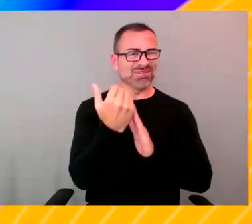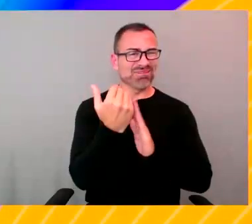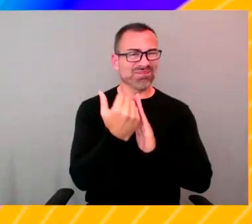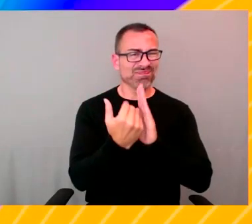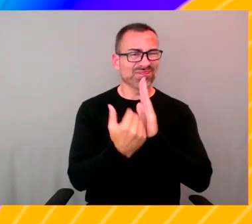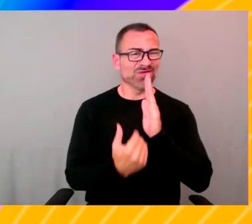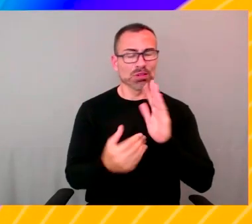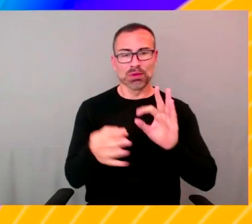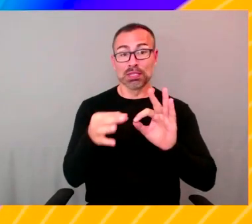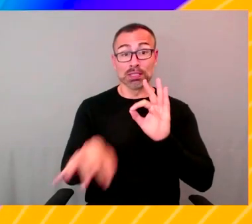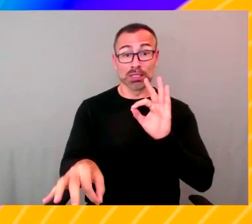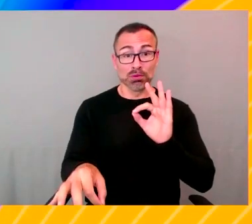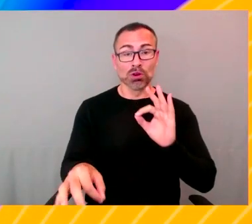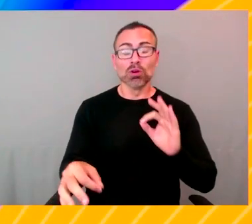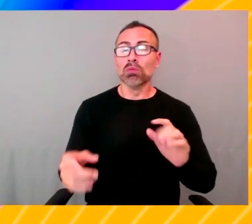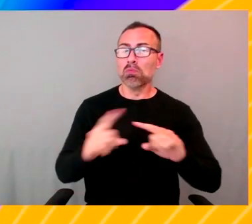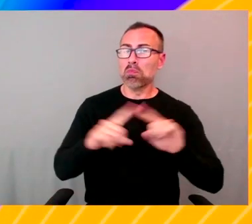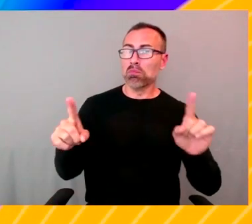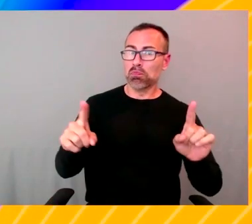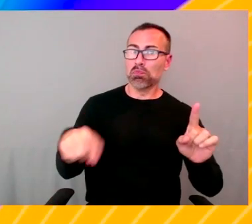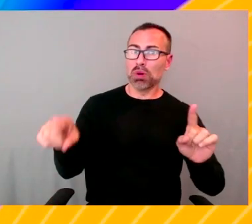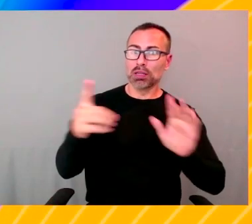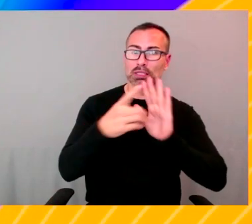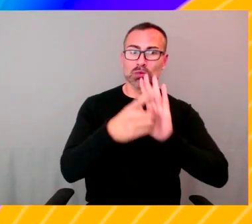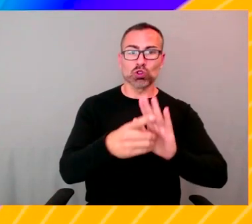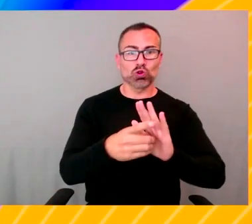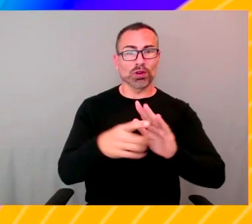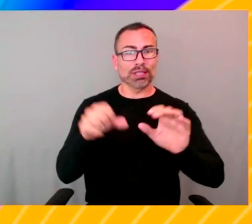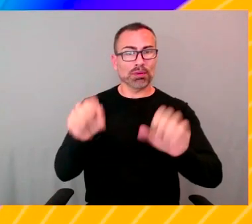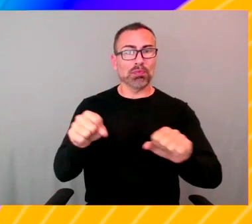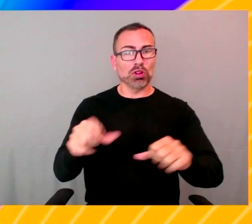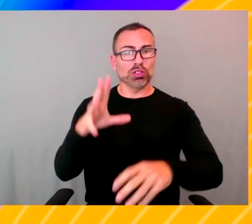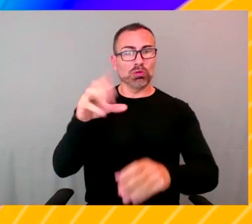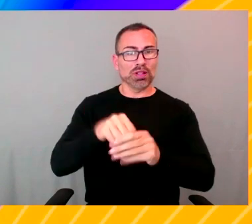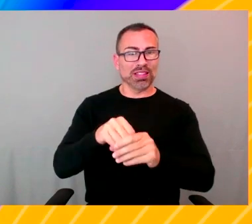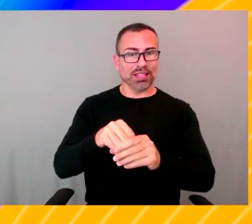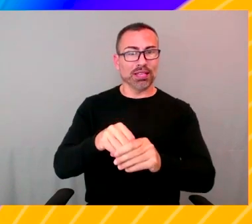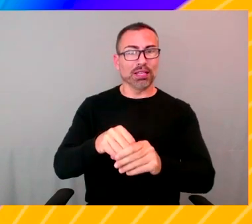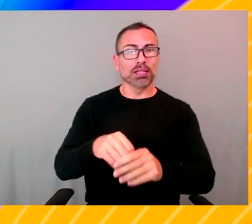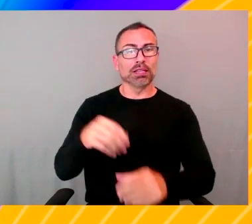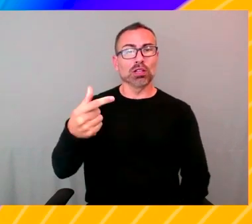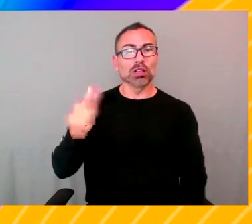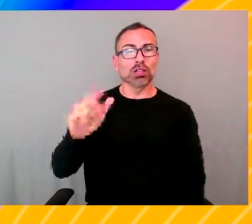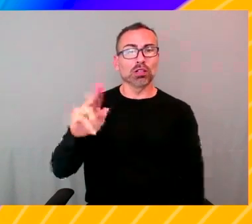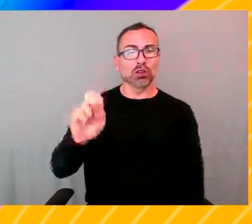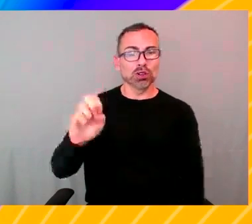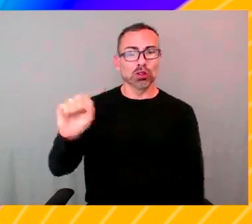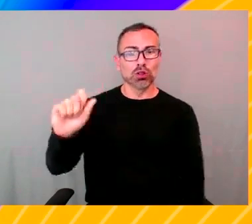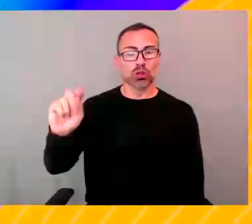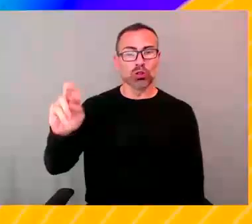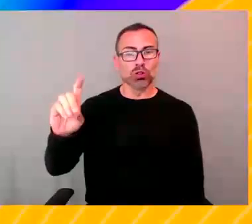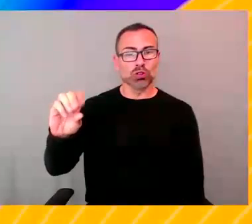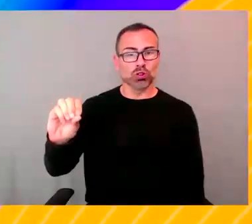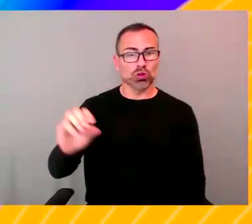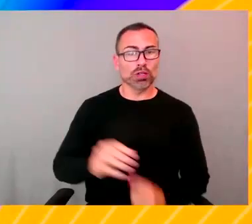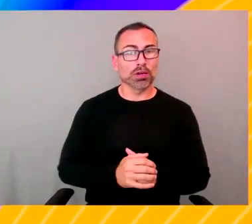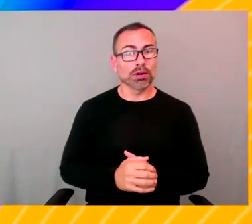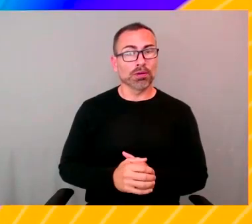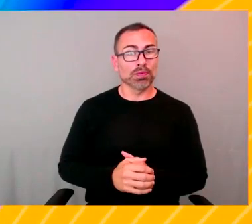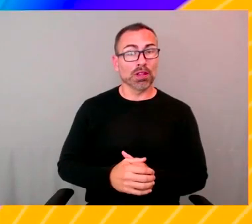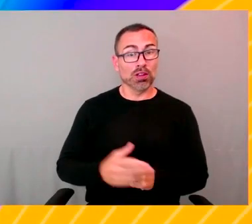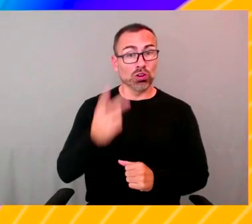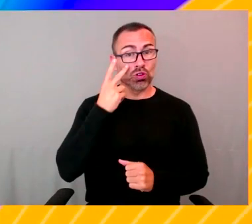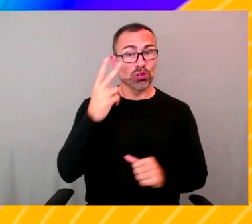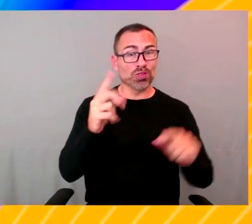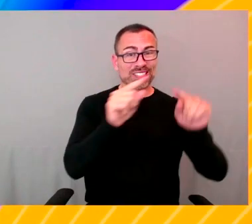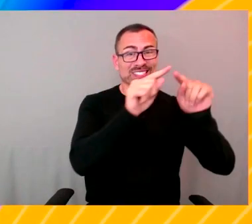a good way of demonstrating with the kind of capabilities that you have here. You can see a list of all the different transform categories that we have across the top of